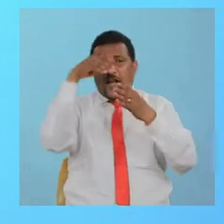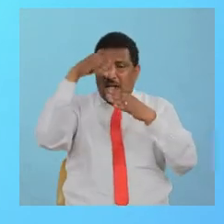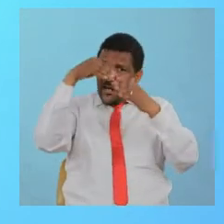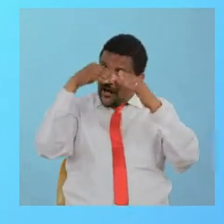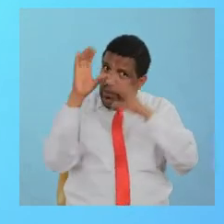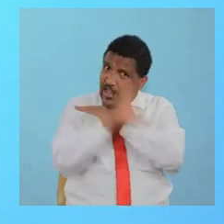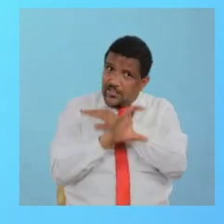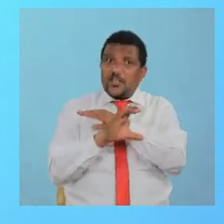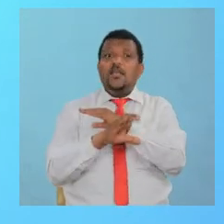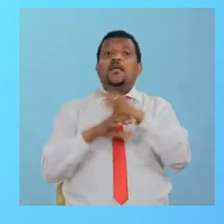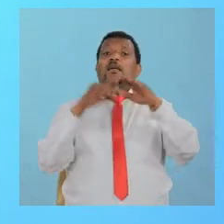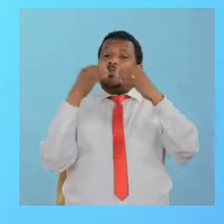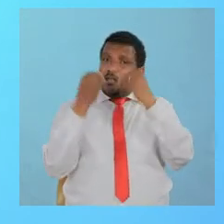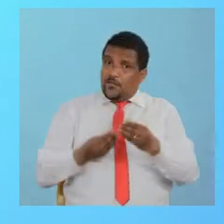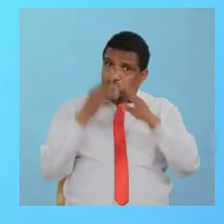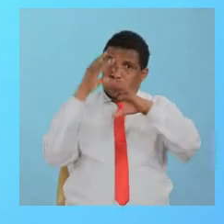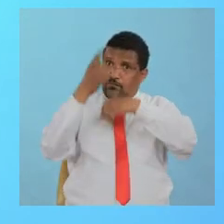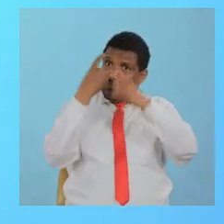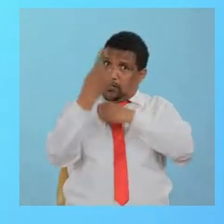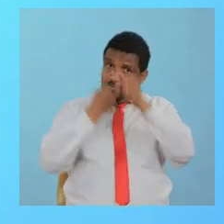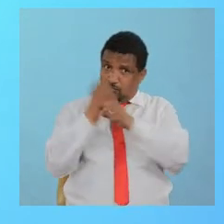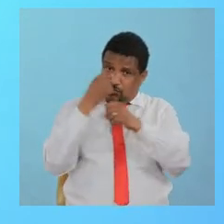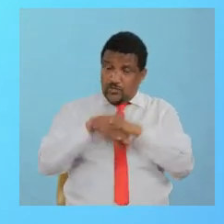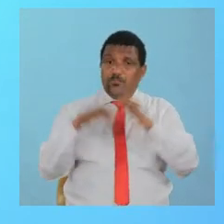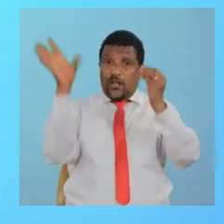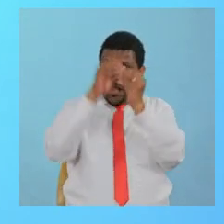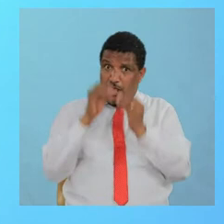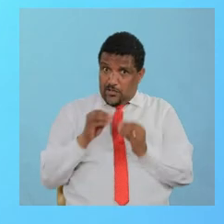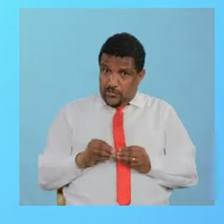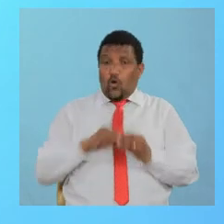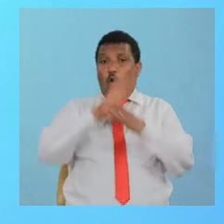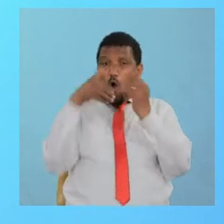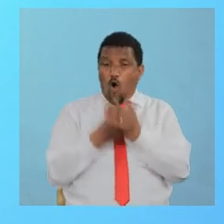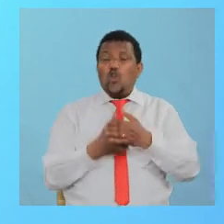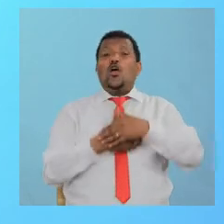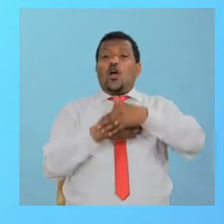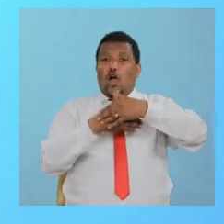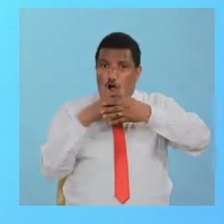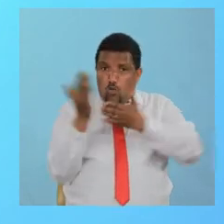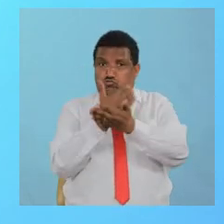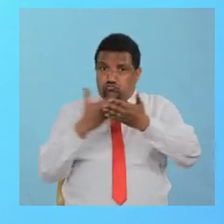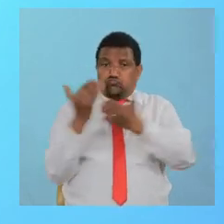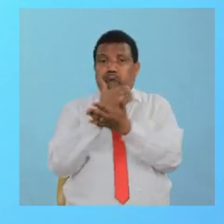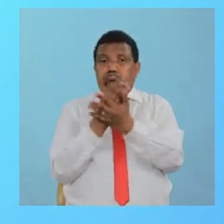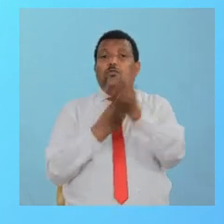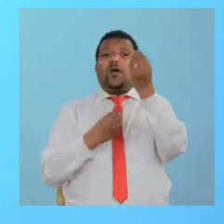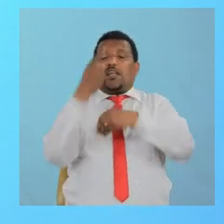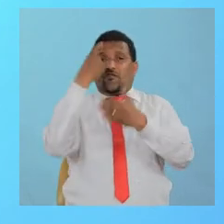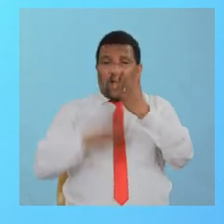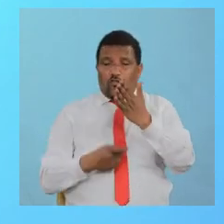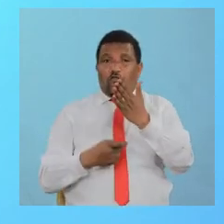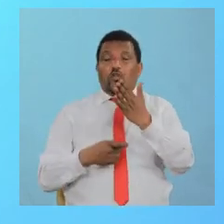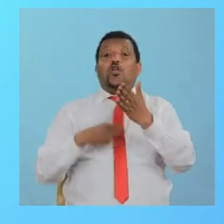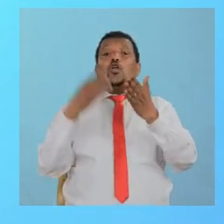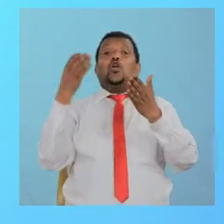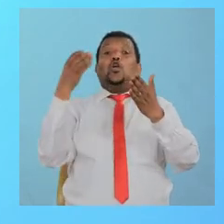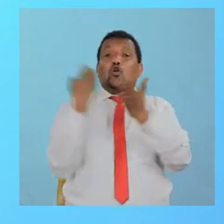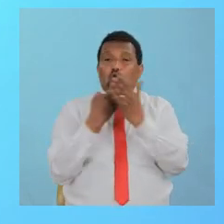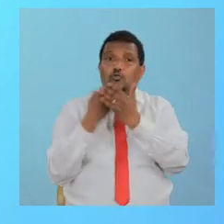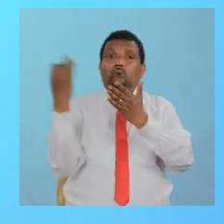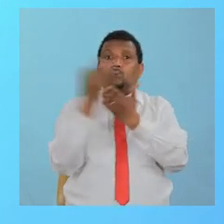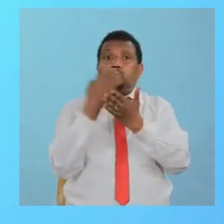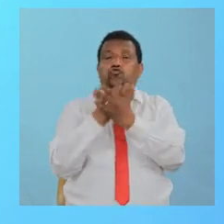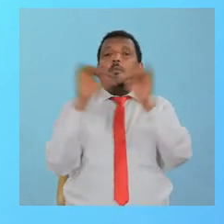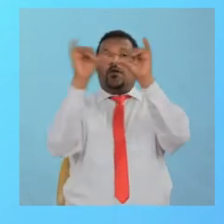usually a year. Simply by adding all the outputs, the market value of all the outputs produced in an economy, we